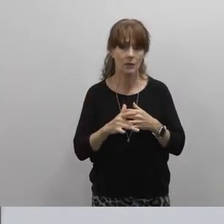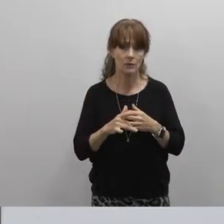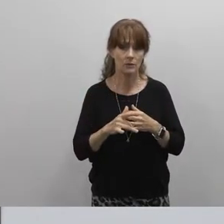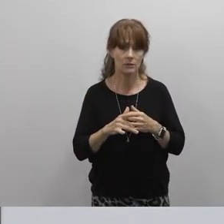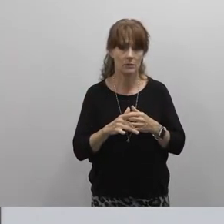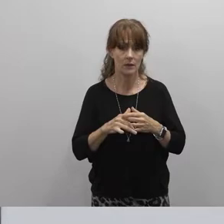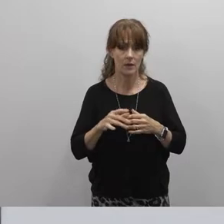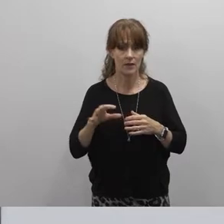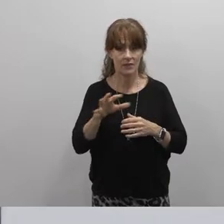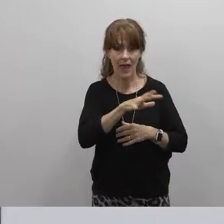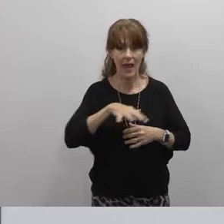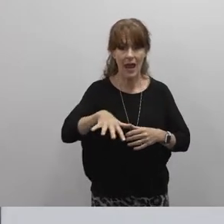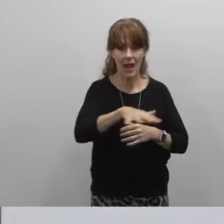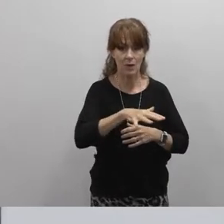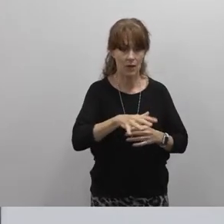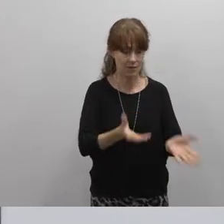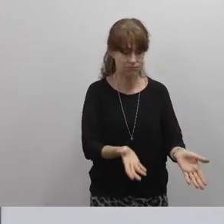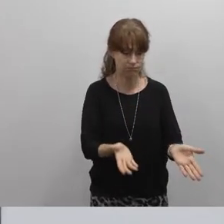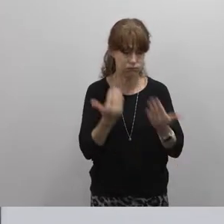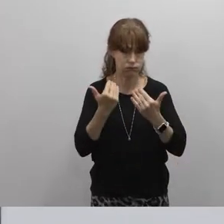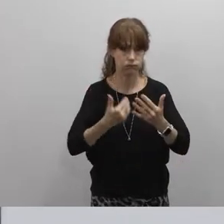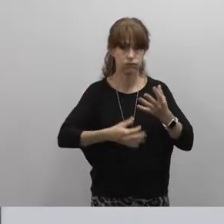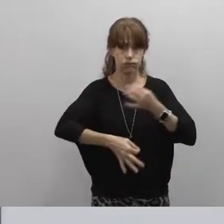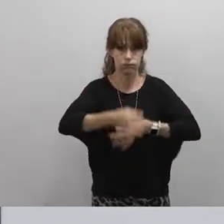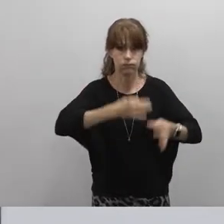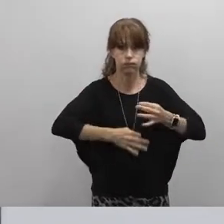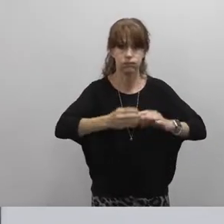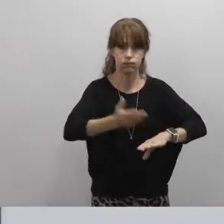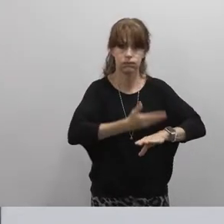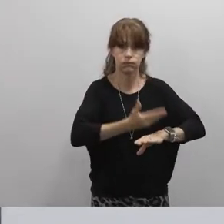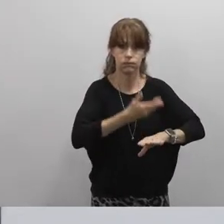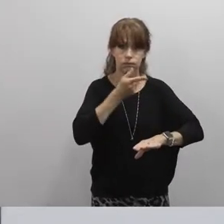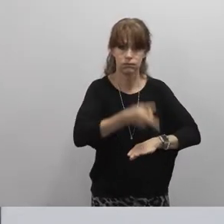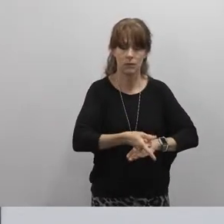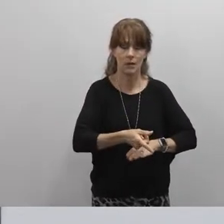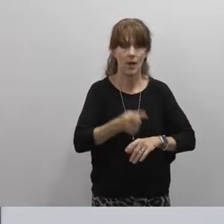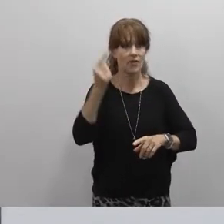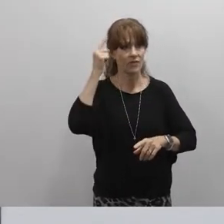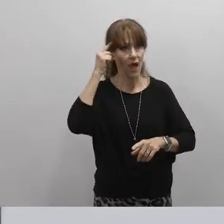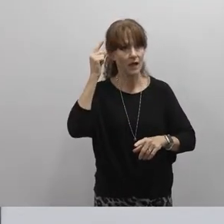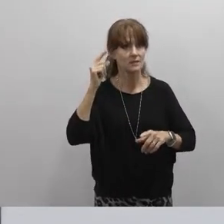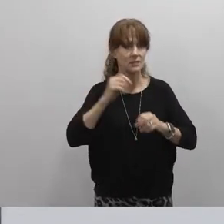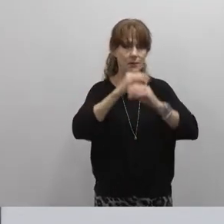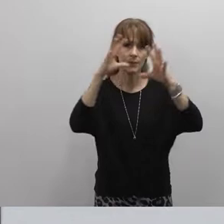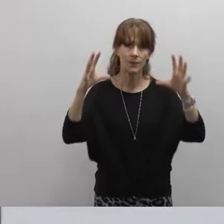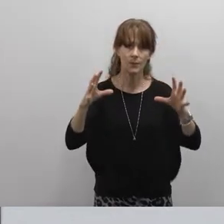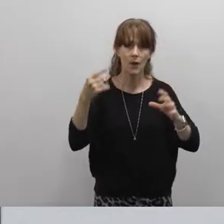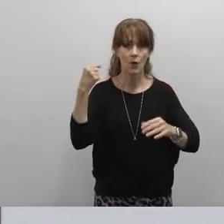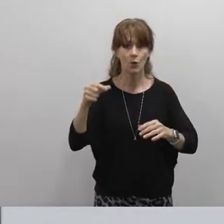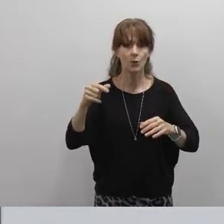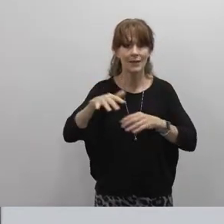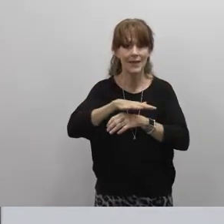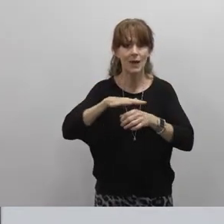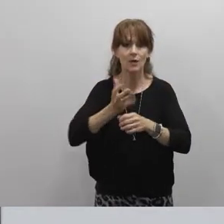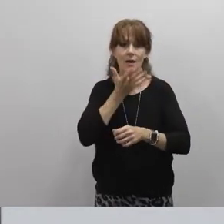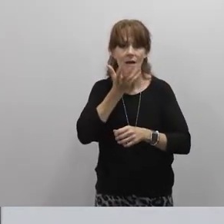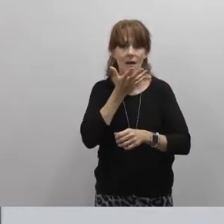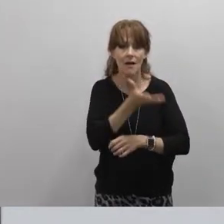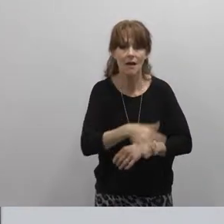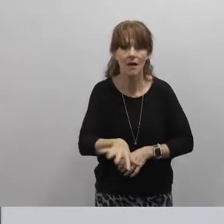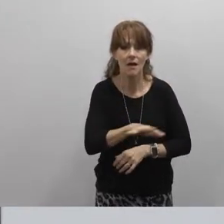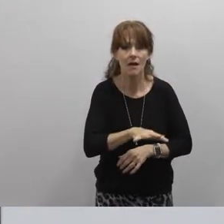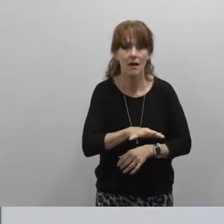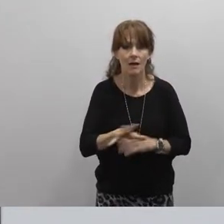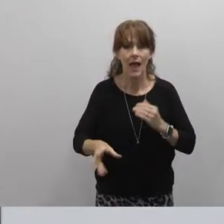that footprint or that space on a campus. We have thoughts and visions for adding green space to those sites,